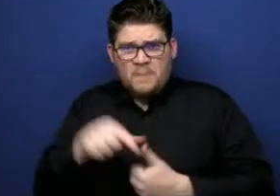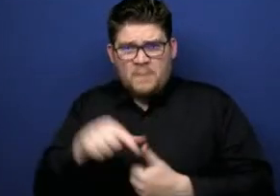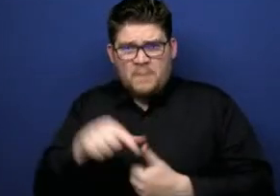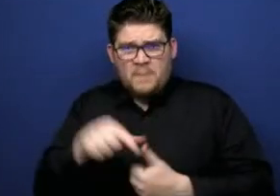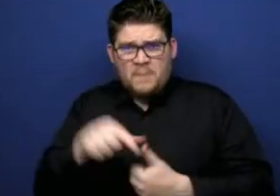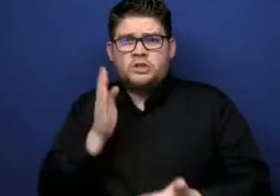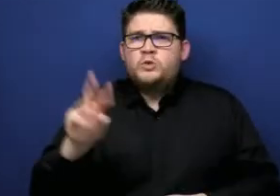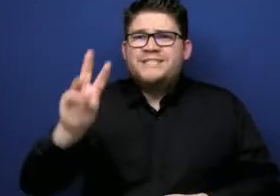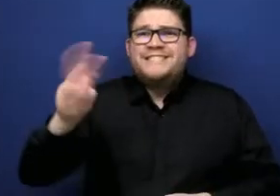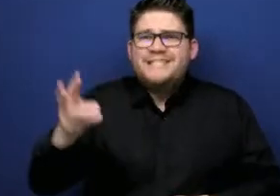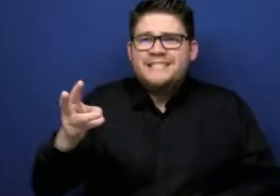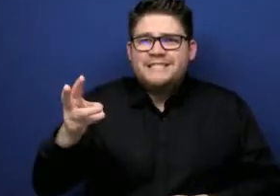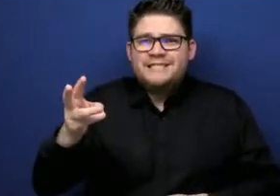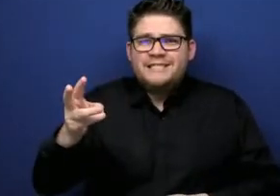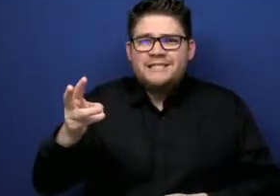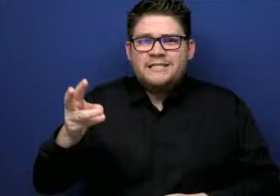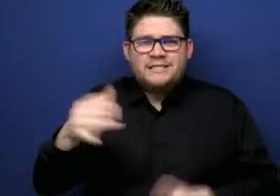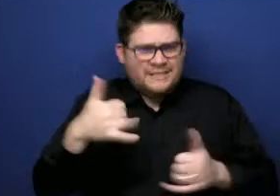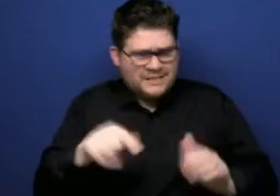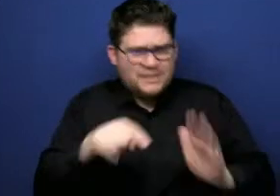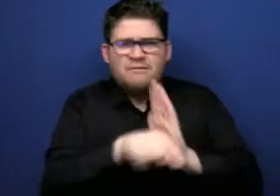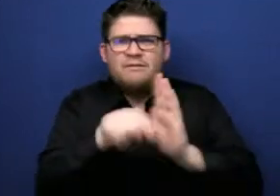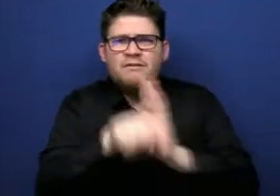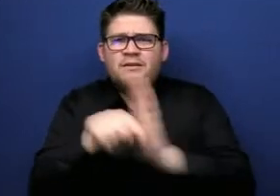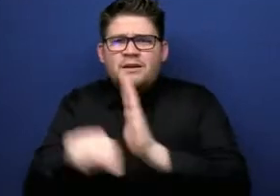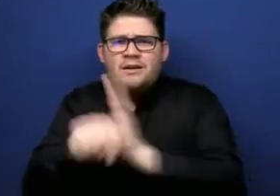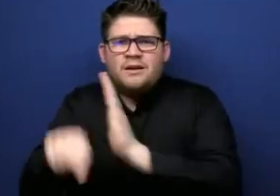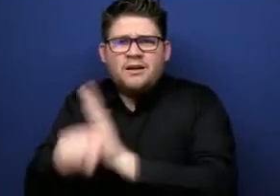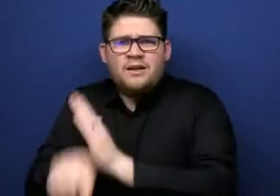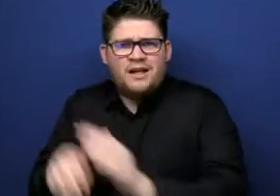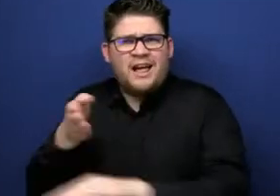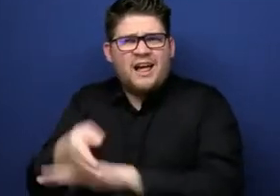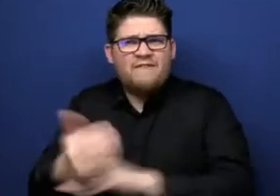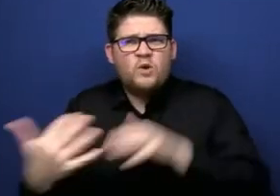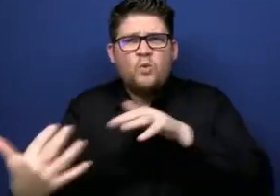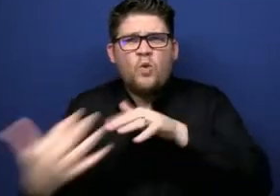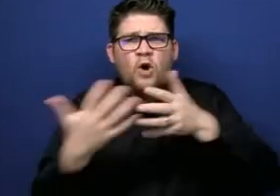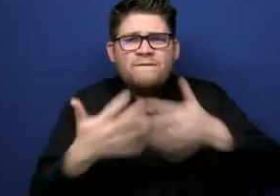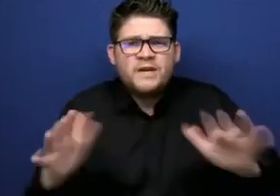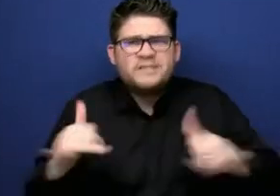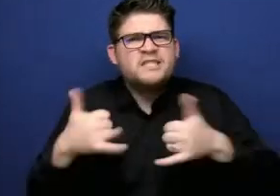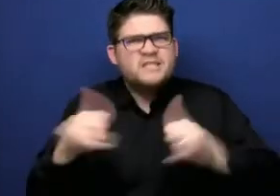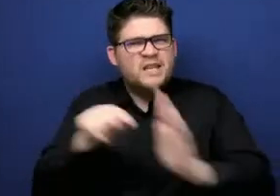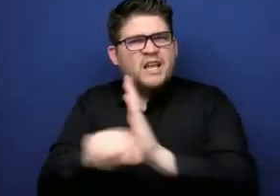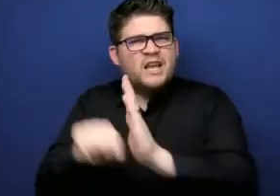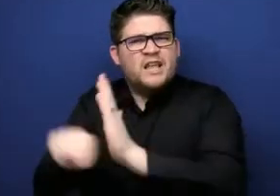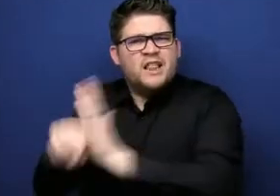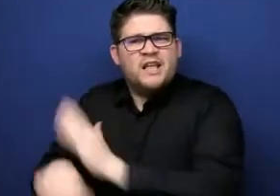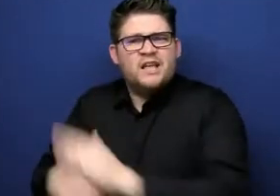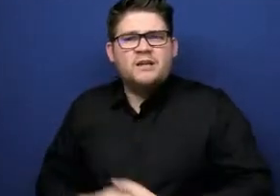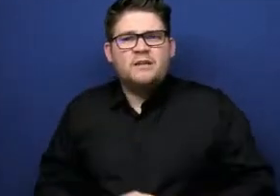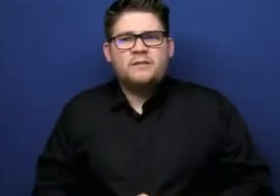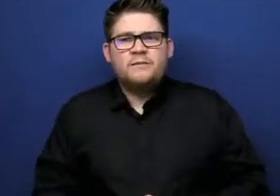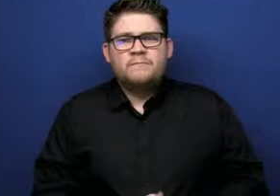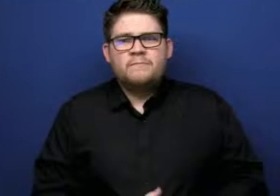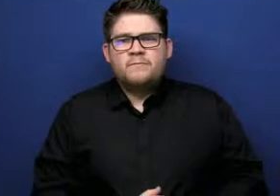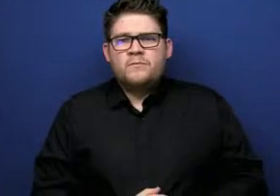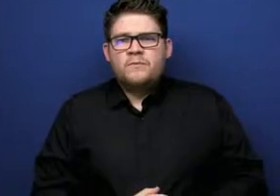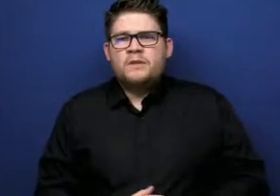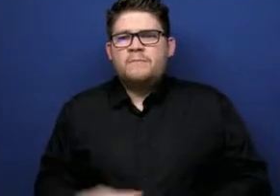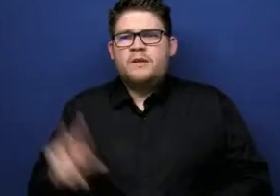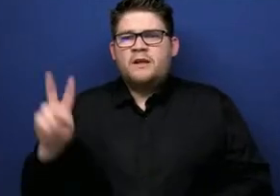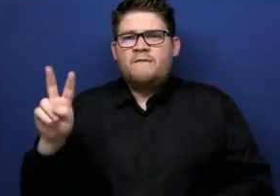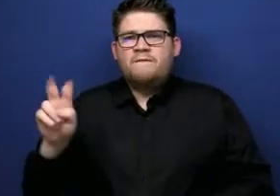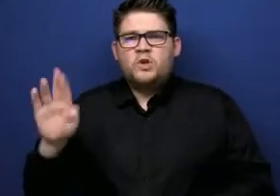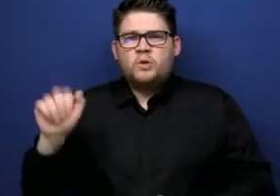The Verba-Wetzler report, known as the Auschwitz Protocols, failed to halt the deportations until the